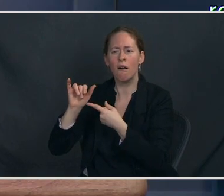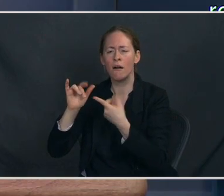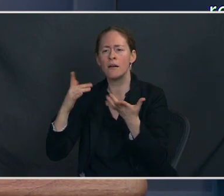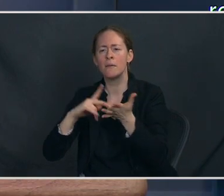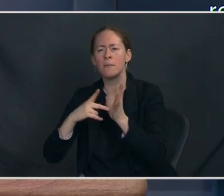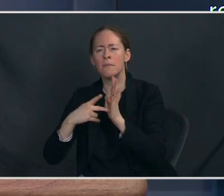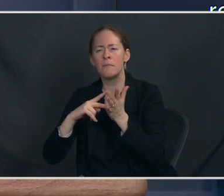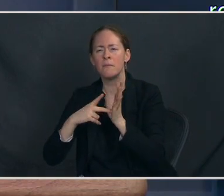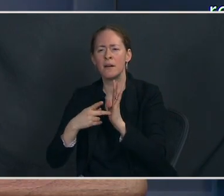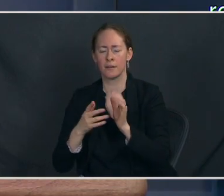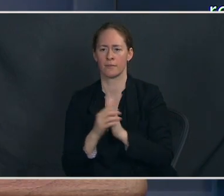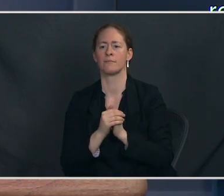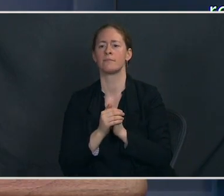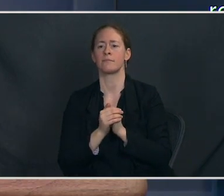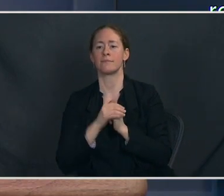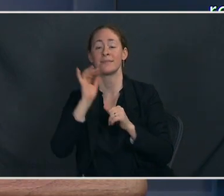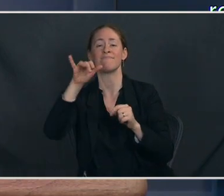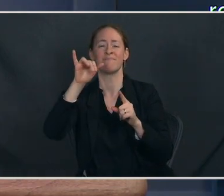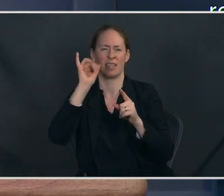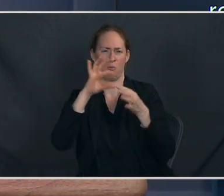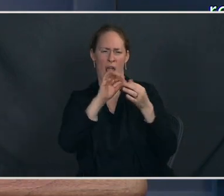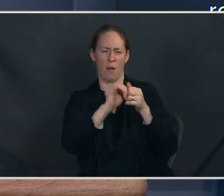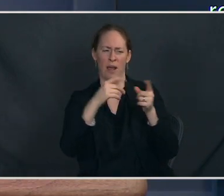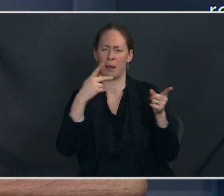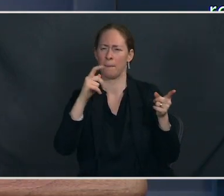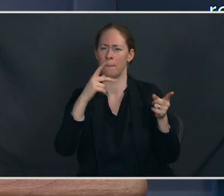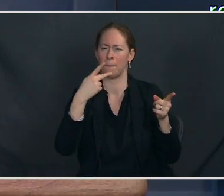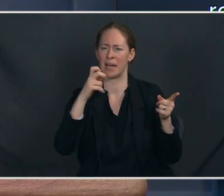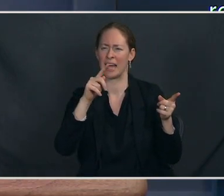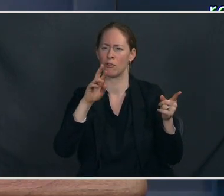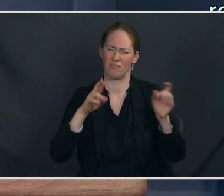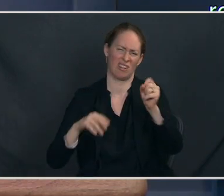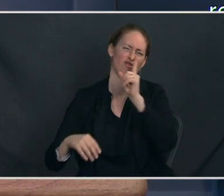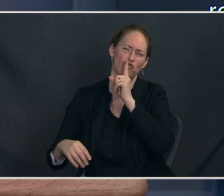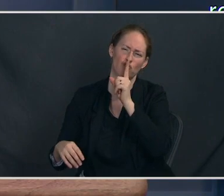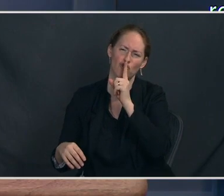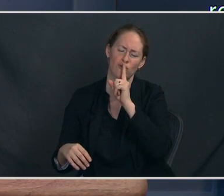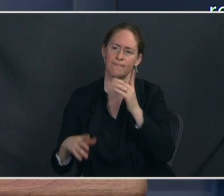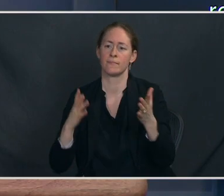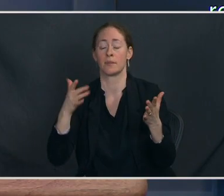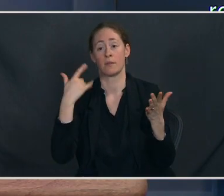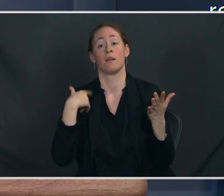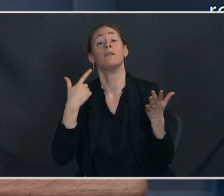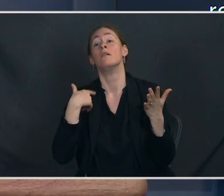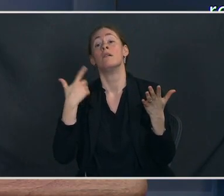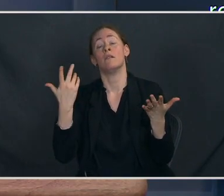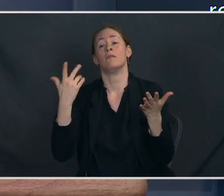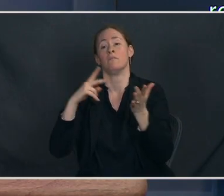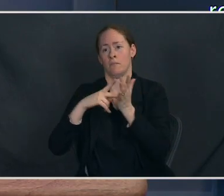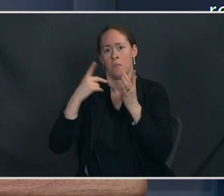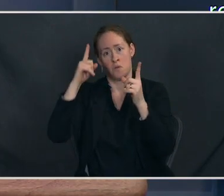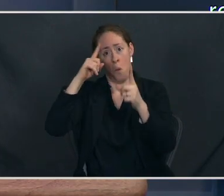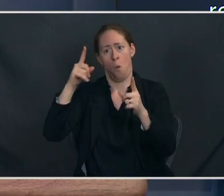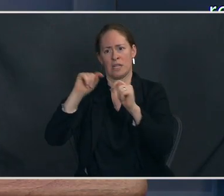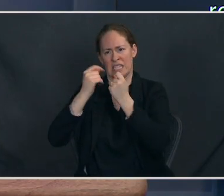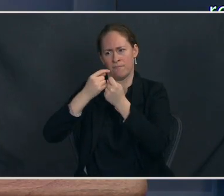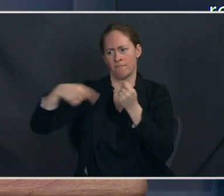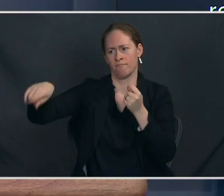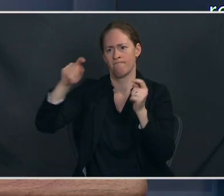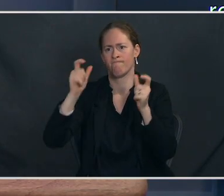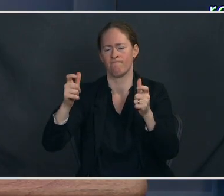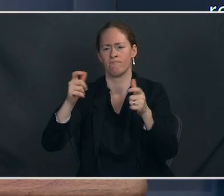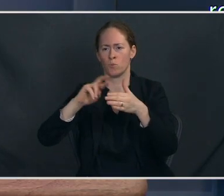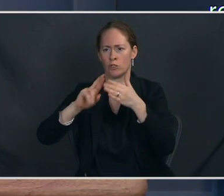earlier, but what the president is, of course, pushing his team to deliver results. And his goal is to ensure there is a